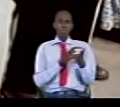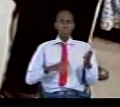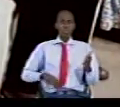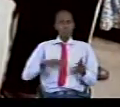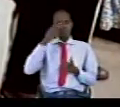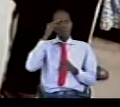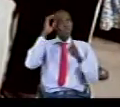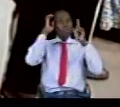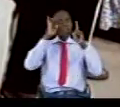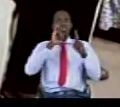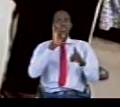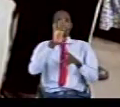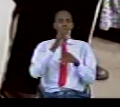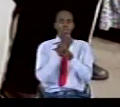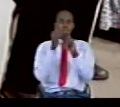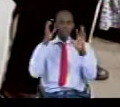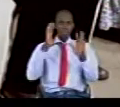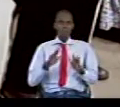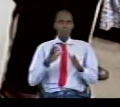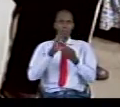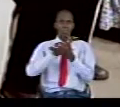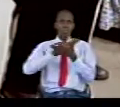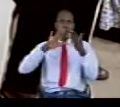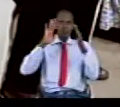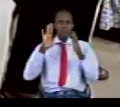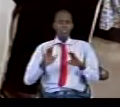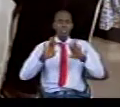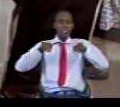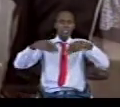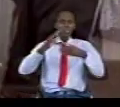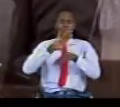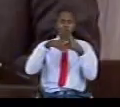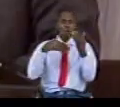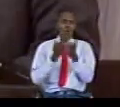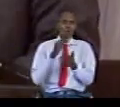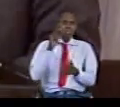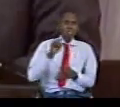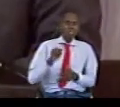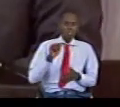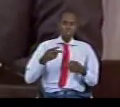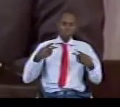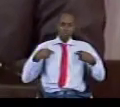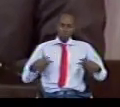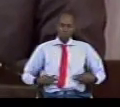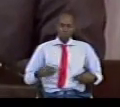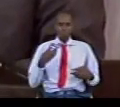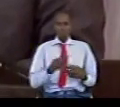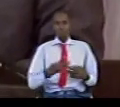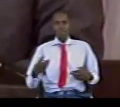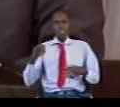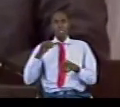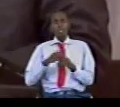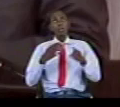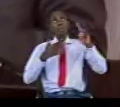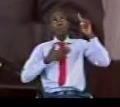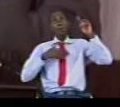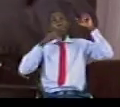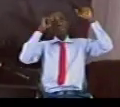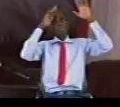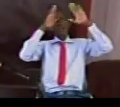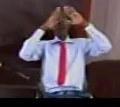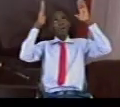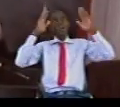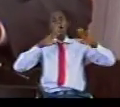He's the one that supplies all your needs spiritually, physically, materially. In my Father's house are many mansions. In my